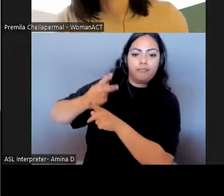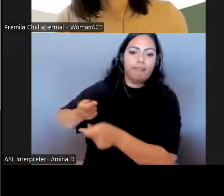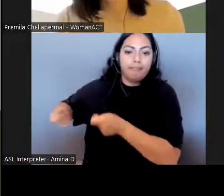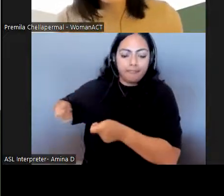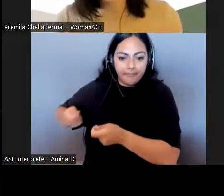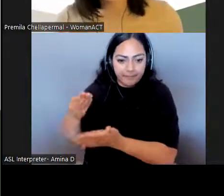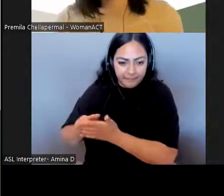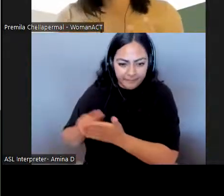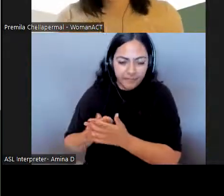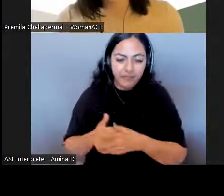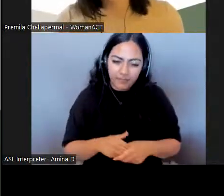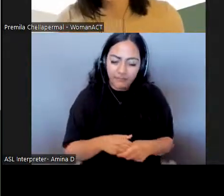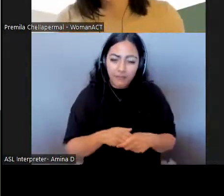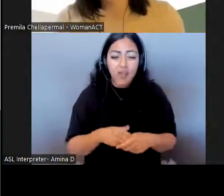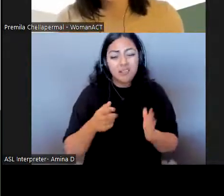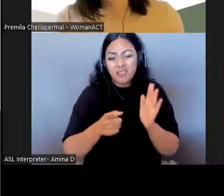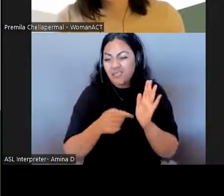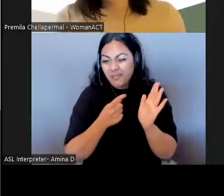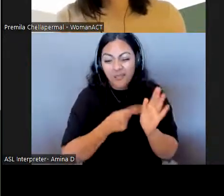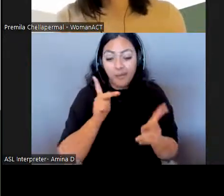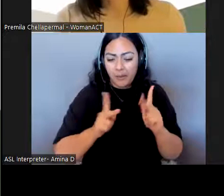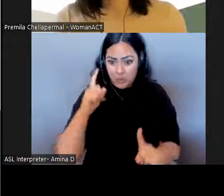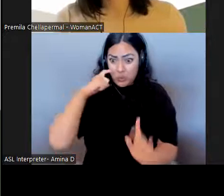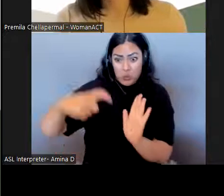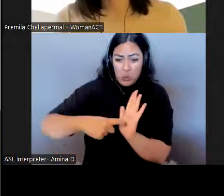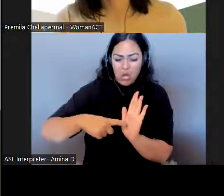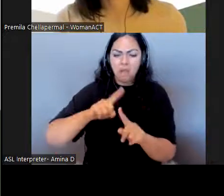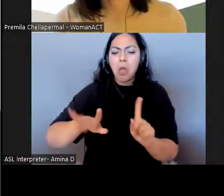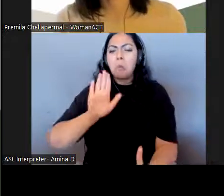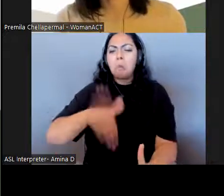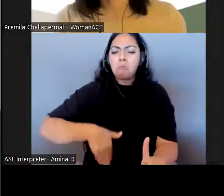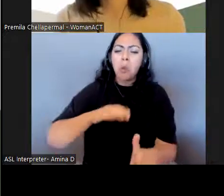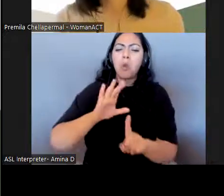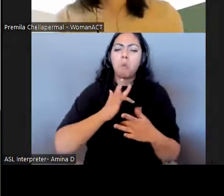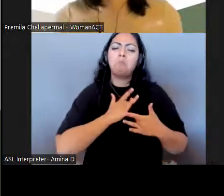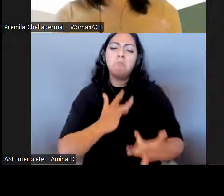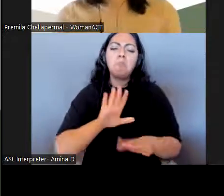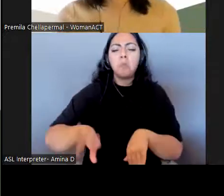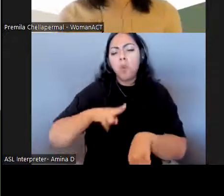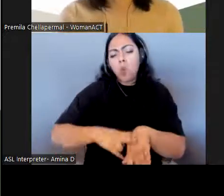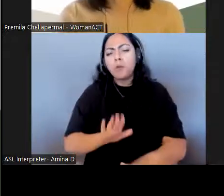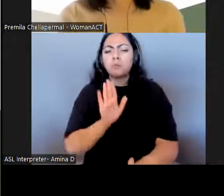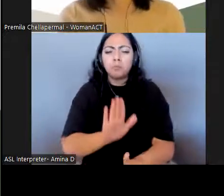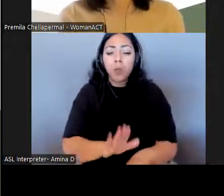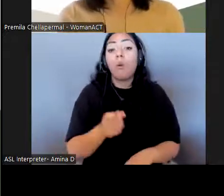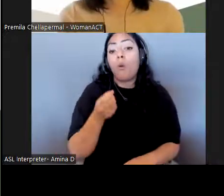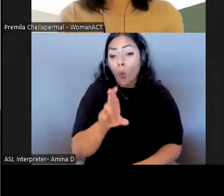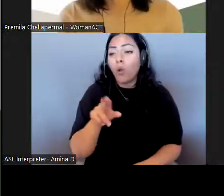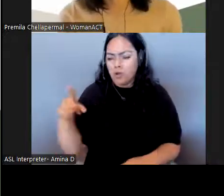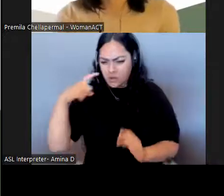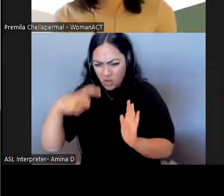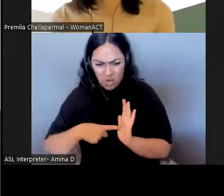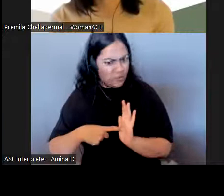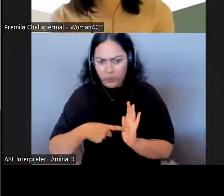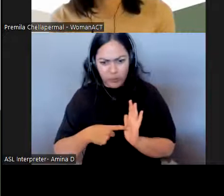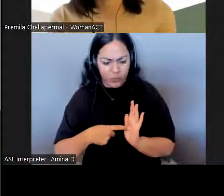either normalize it and minimize it and be part of it, or would try and prevent it. However, this would be difficult if the